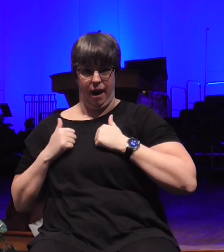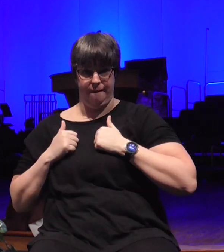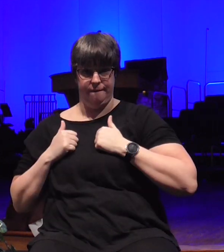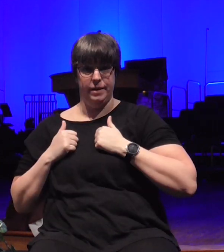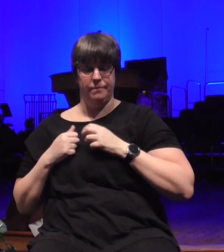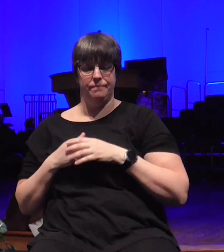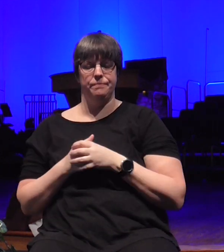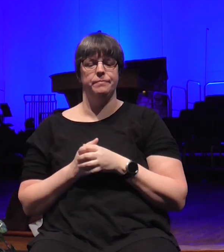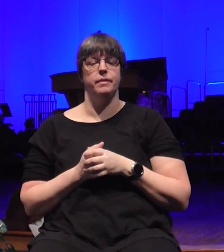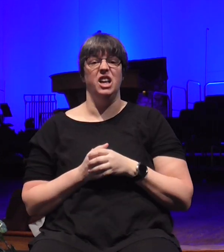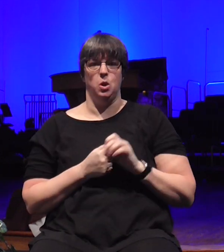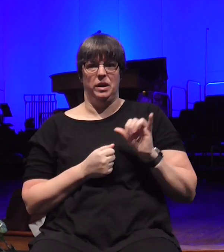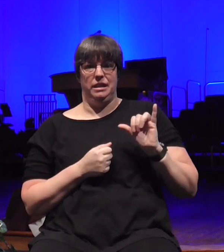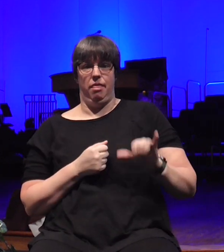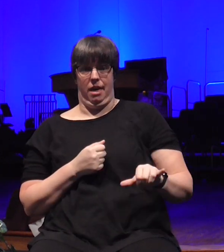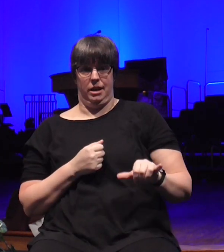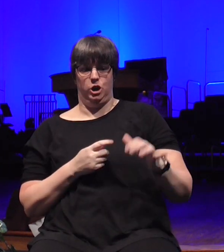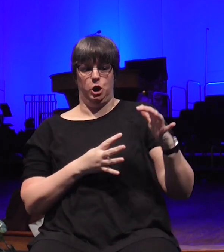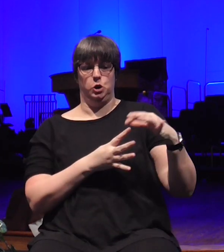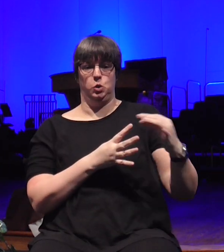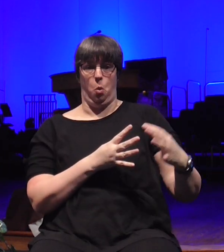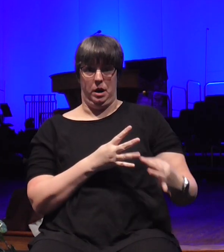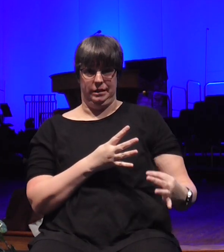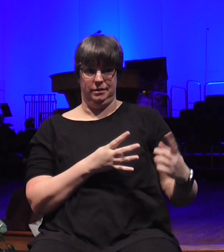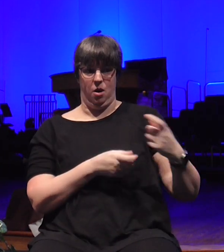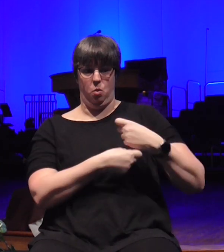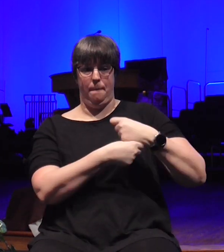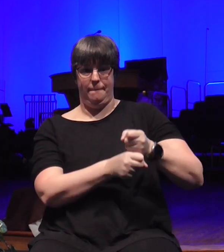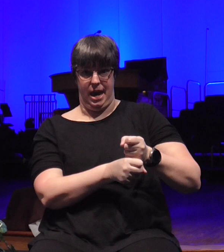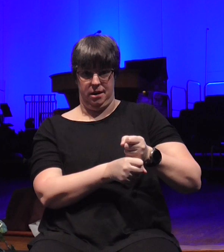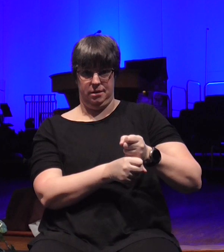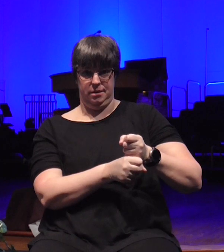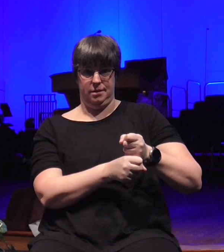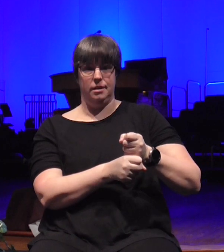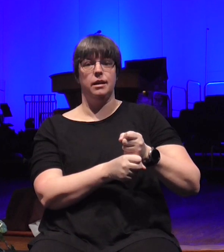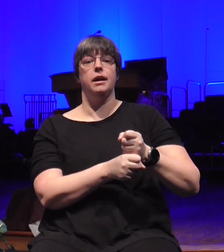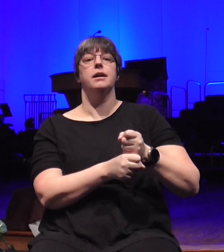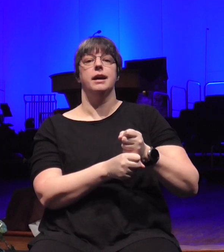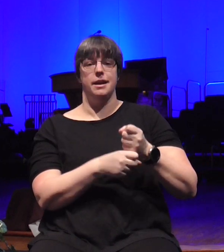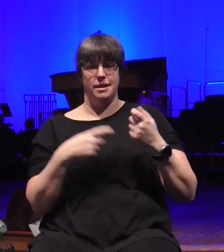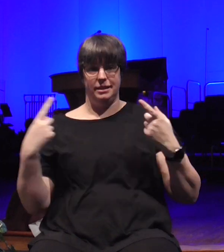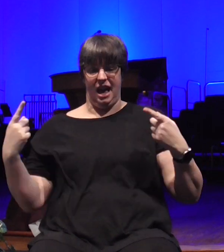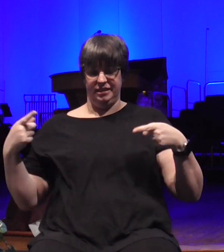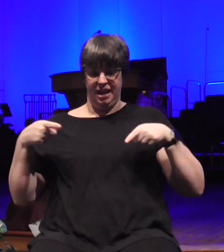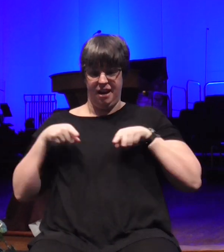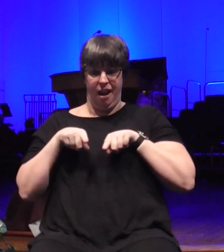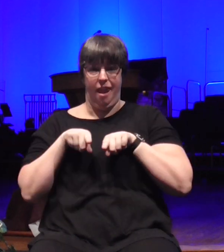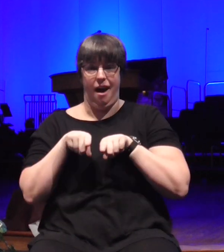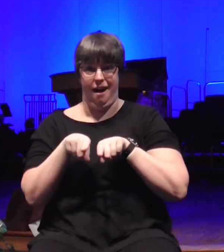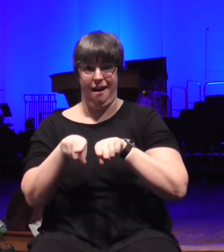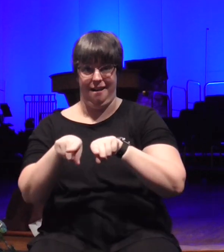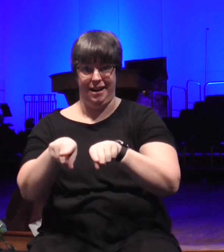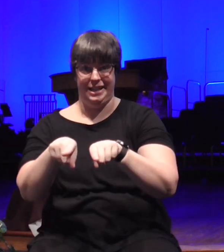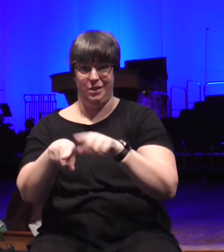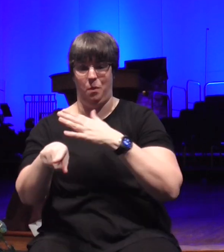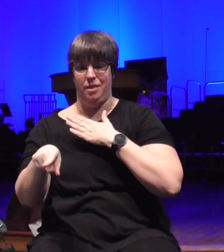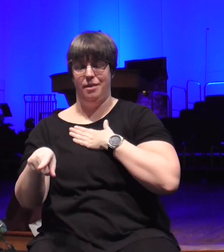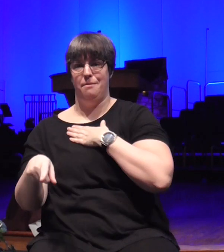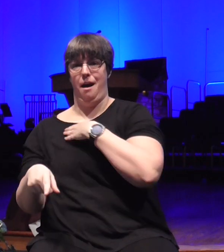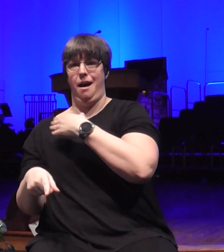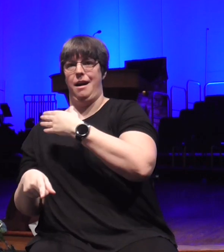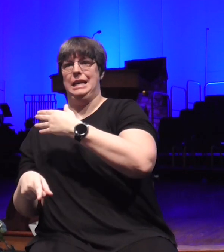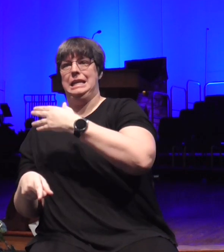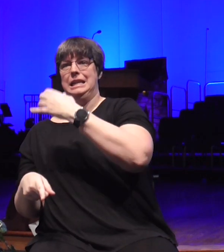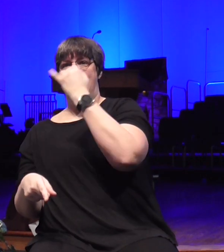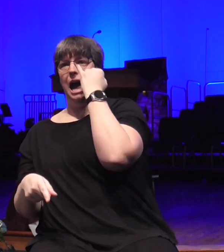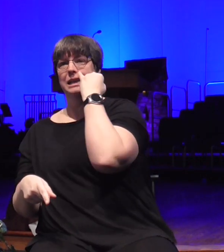Does the choice I'm about to make, is it true to my highest idea of me and my